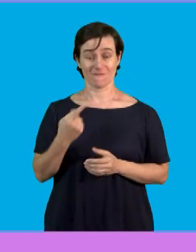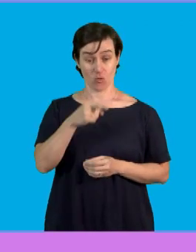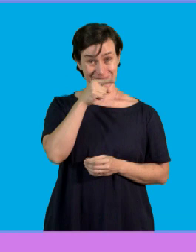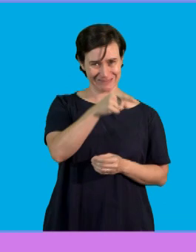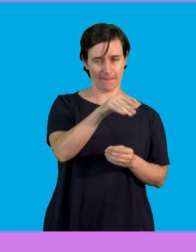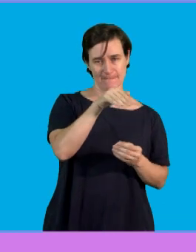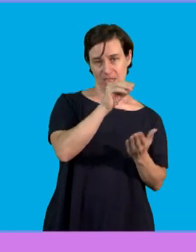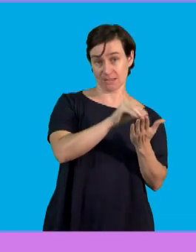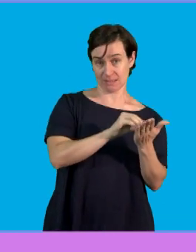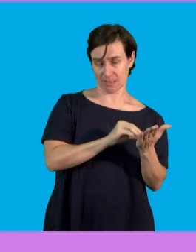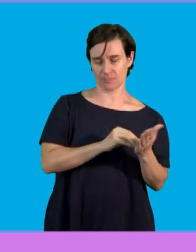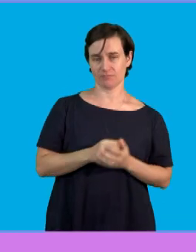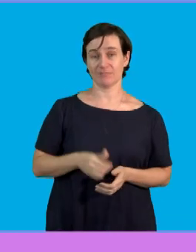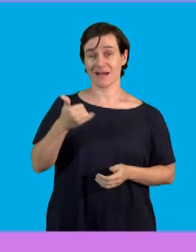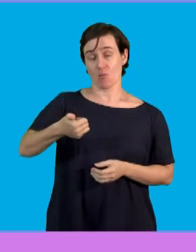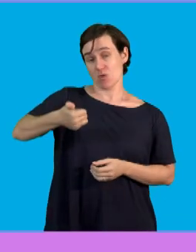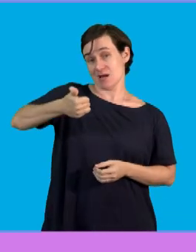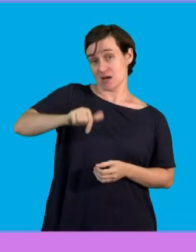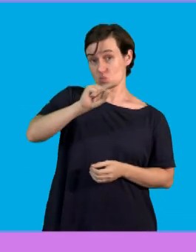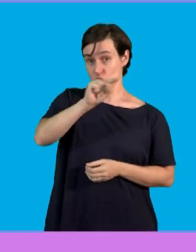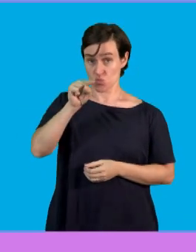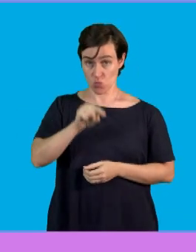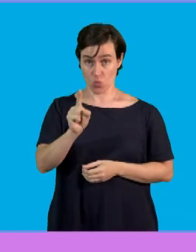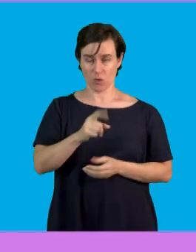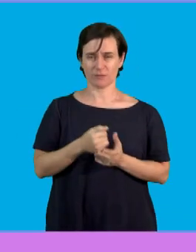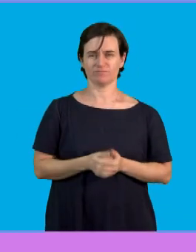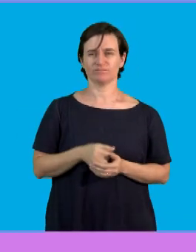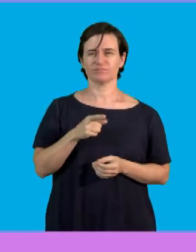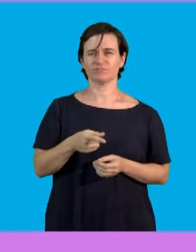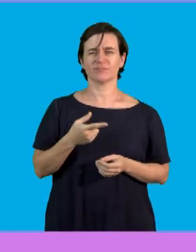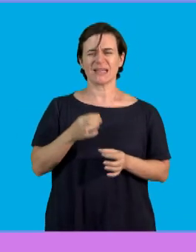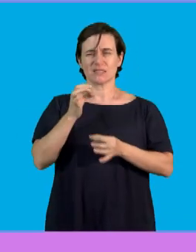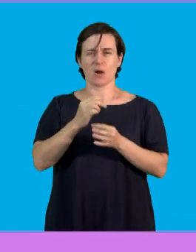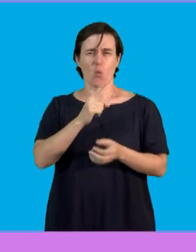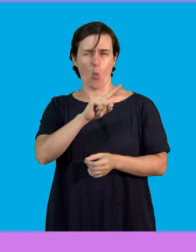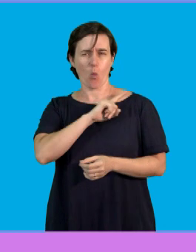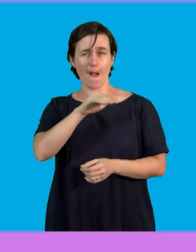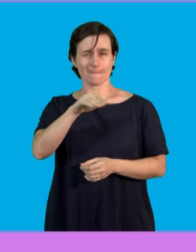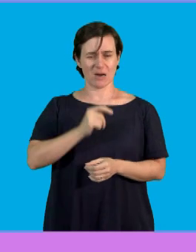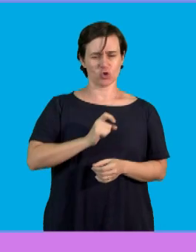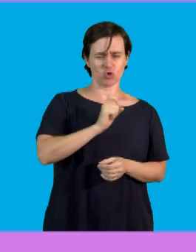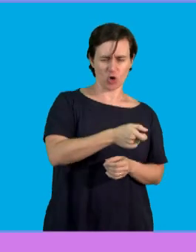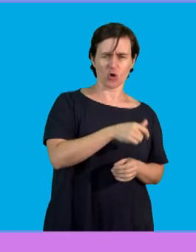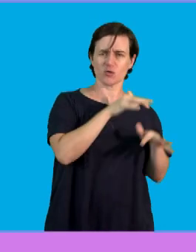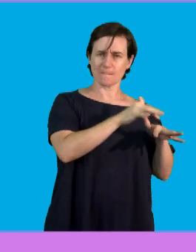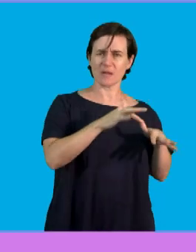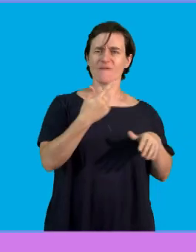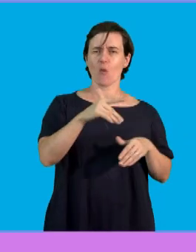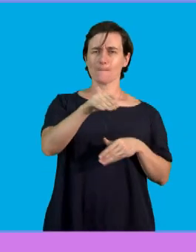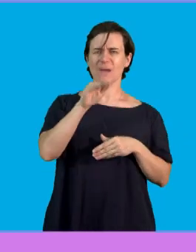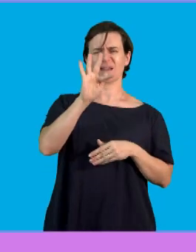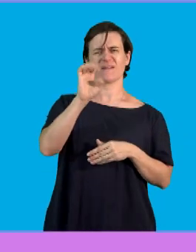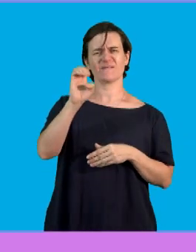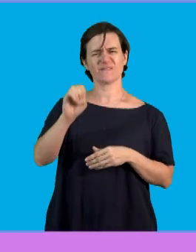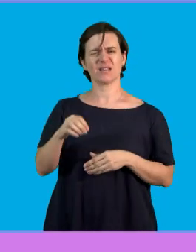us move to our next question. State why banks charge customers a banking fee on transactions.